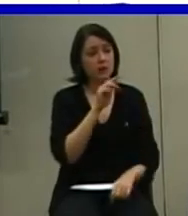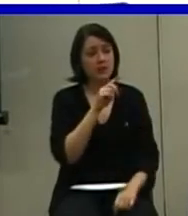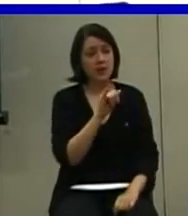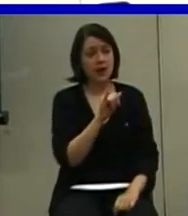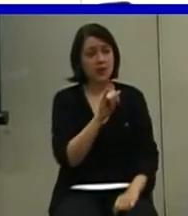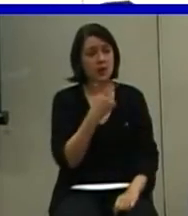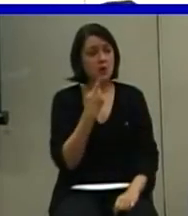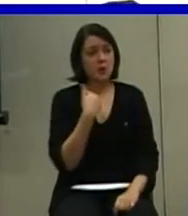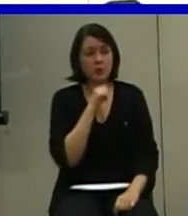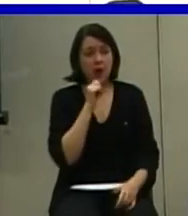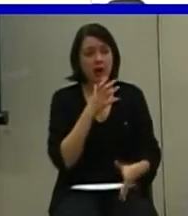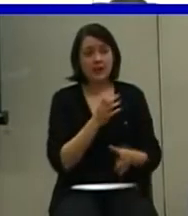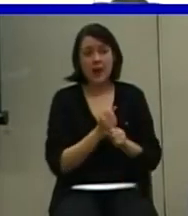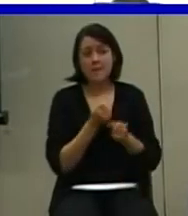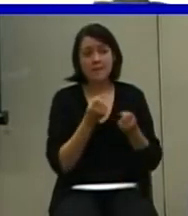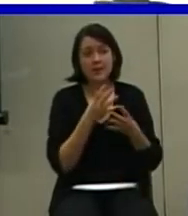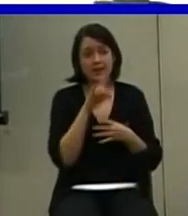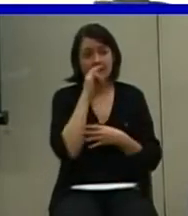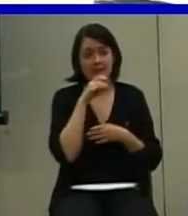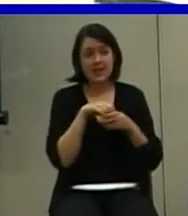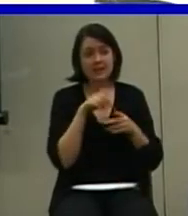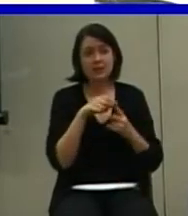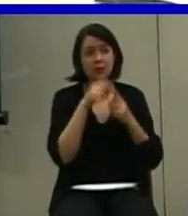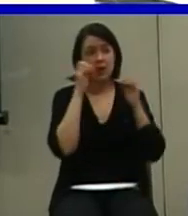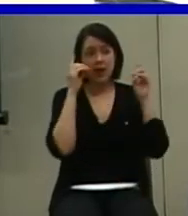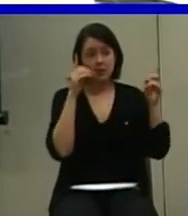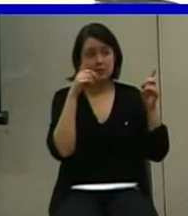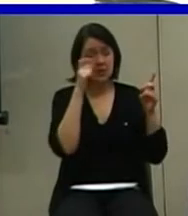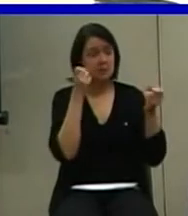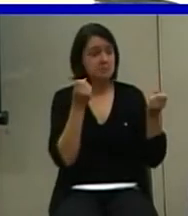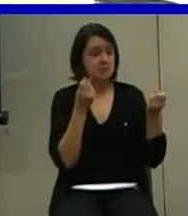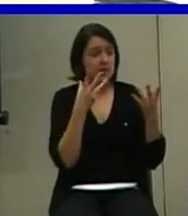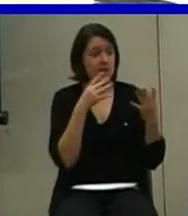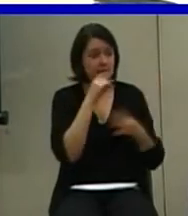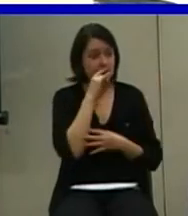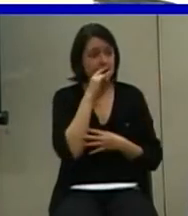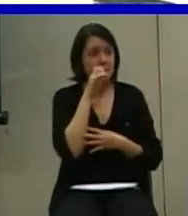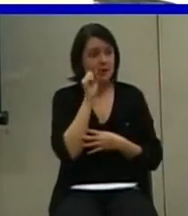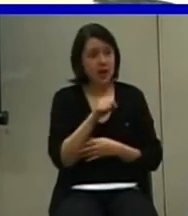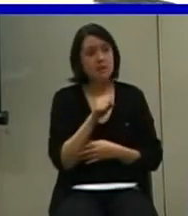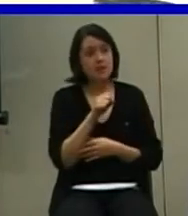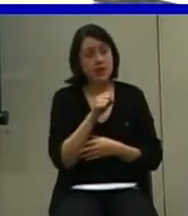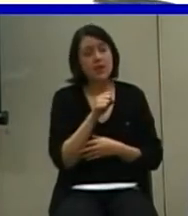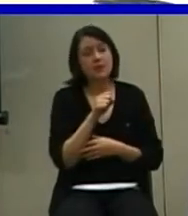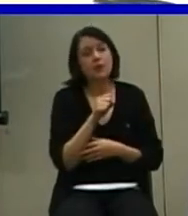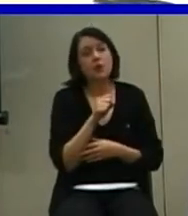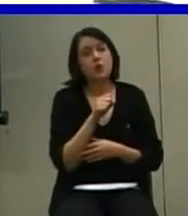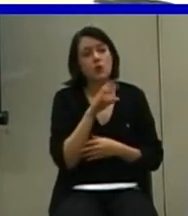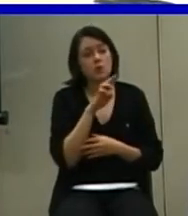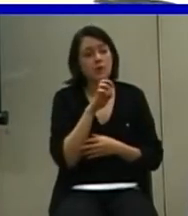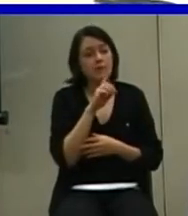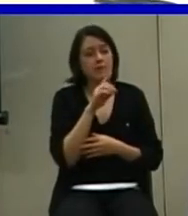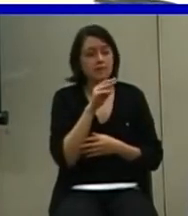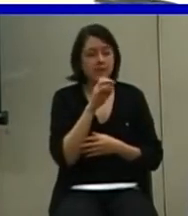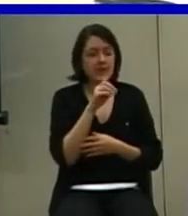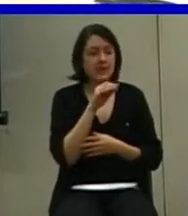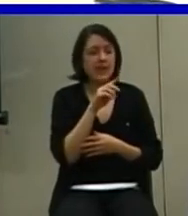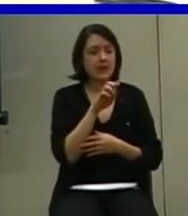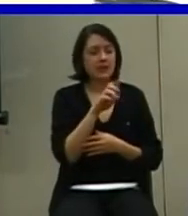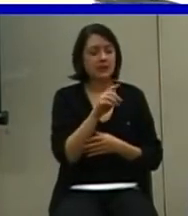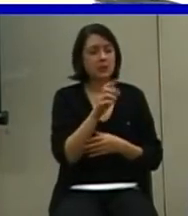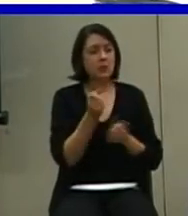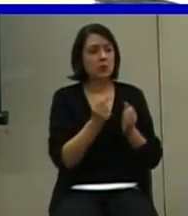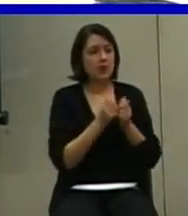we don't get as many kids in special ed because we get a lot of kids that can be remediated without it. But if all you do is wait